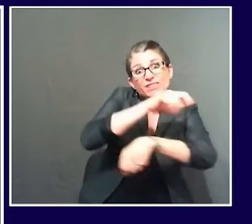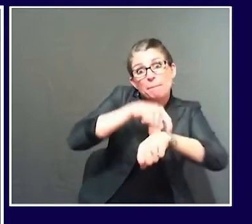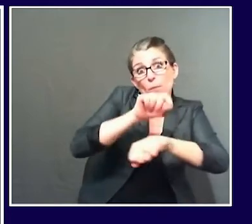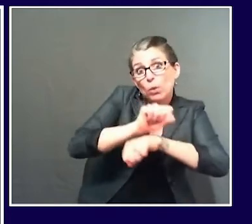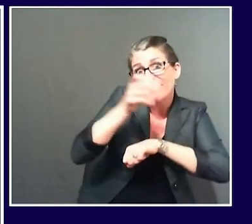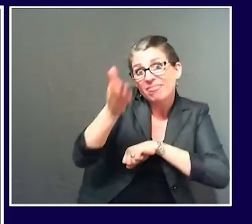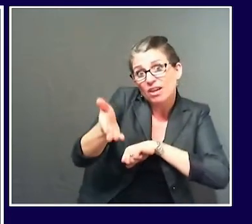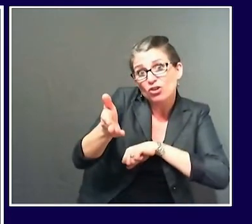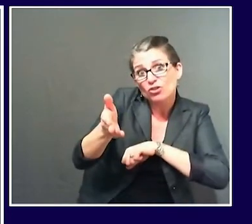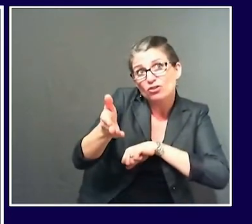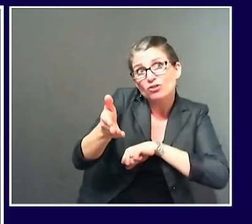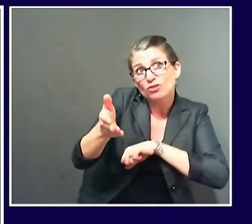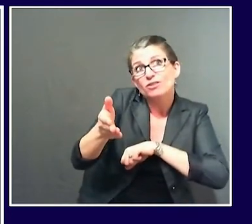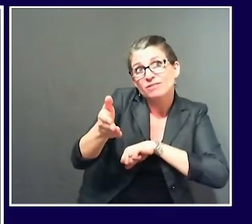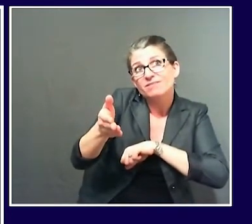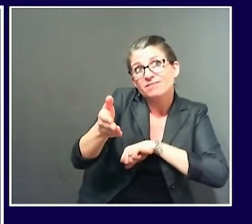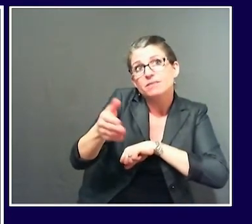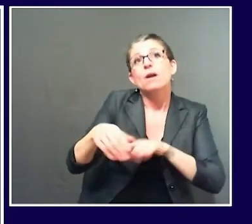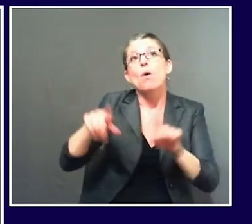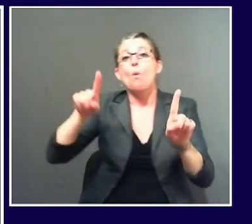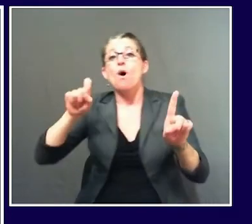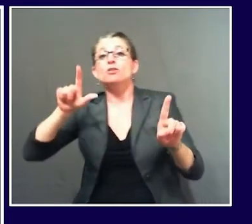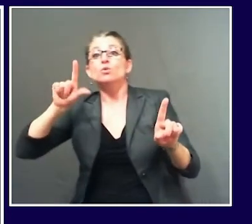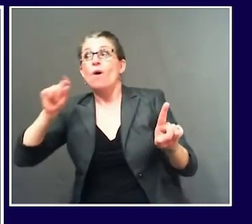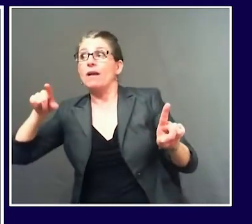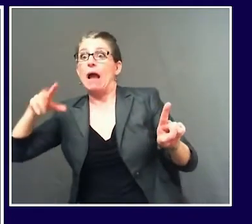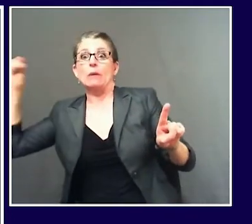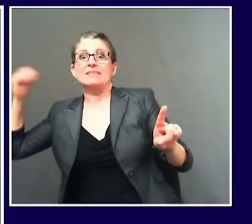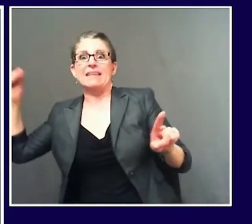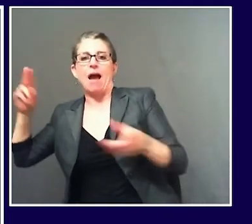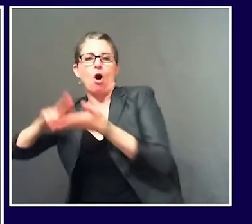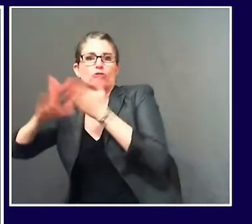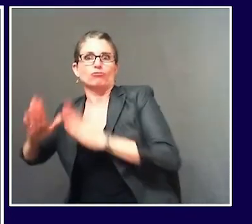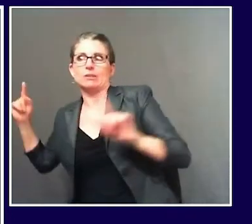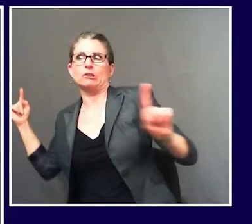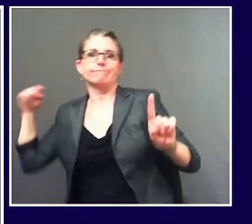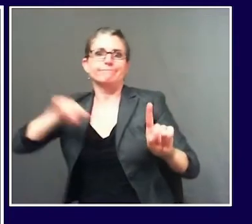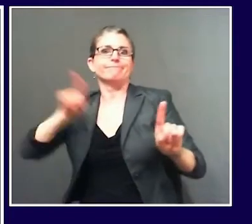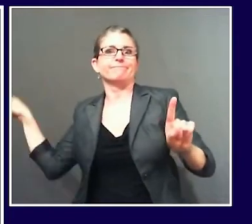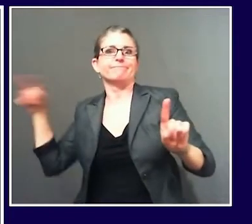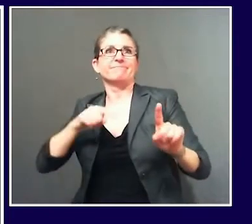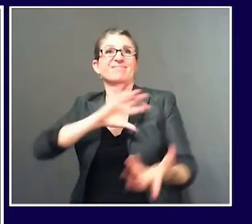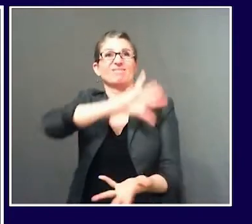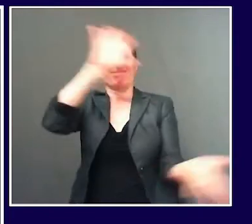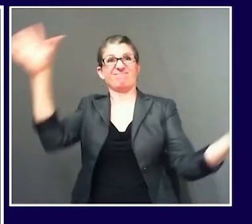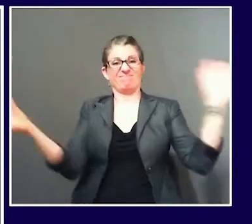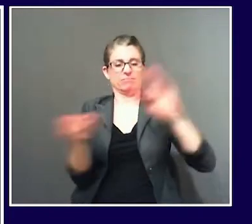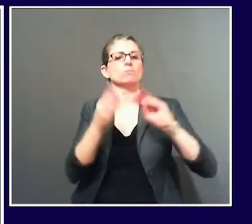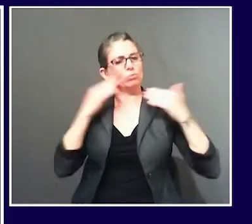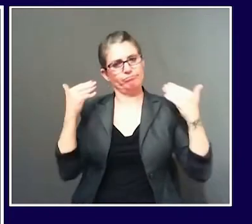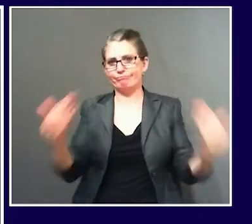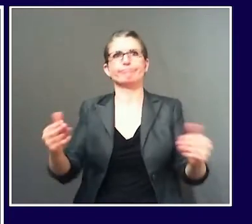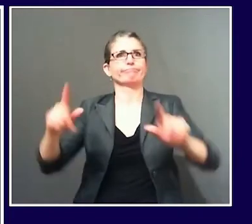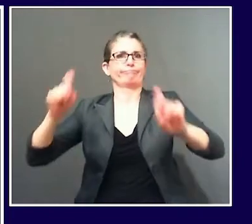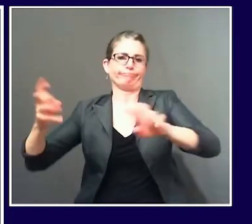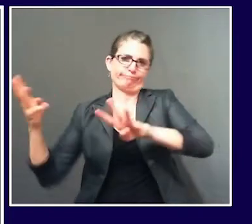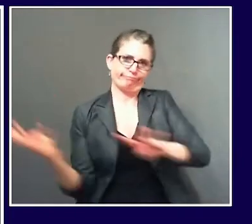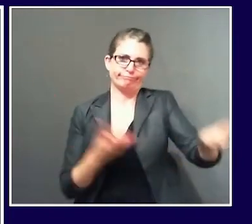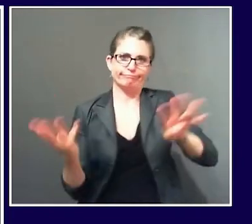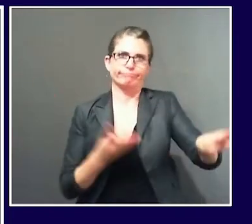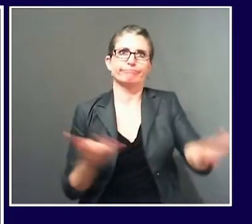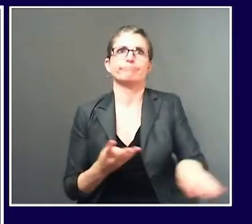roughly 120 contractors. At this time, I'd like to emphasize our investigation is just